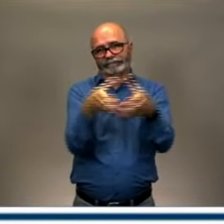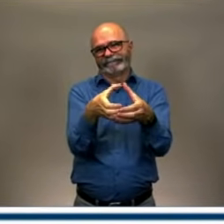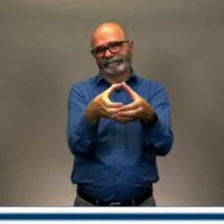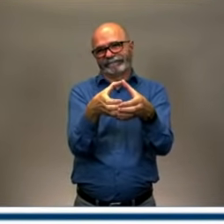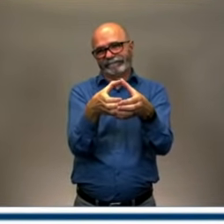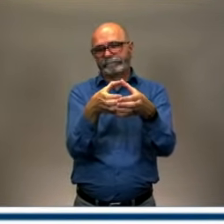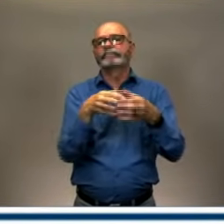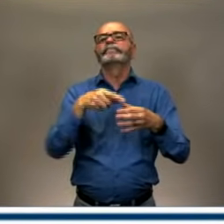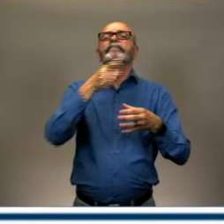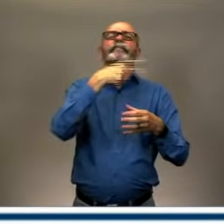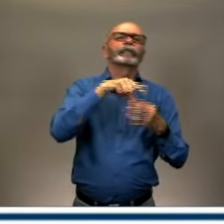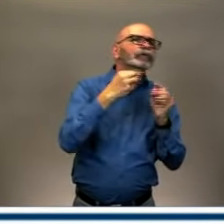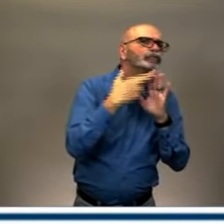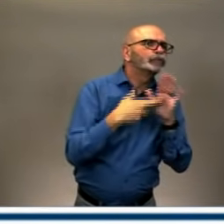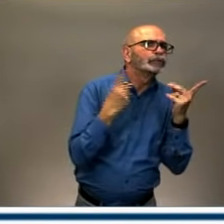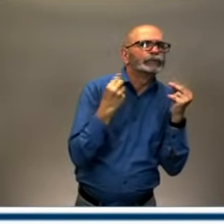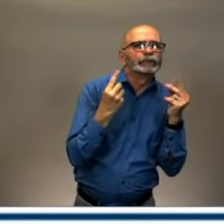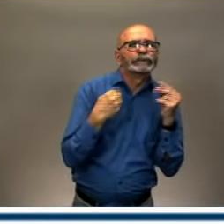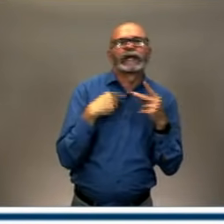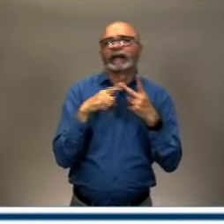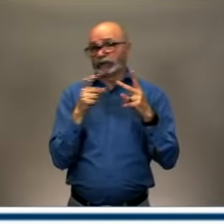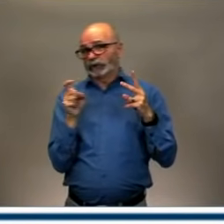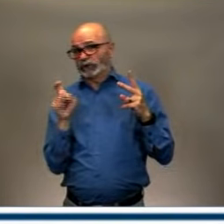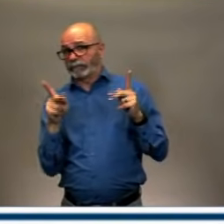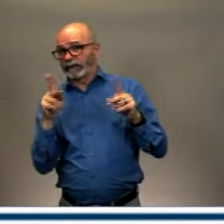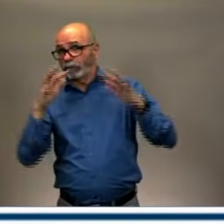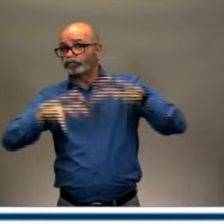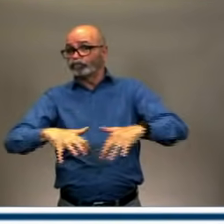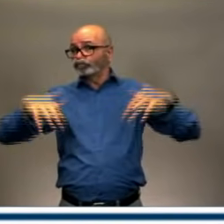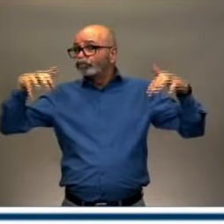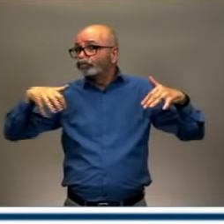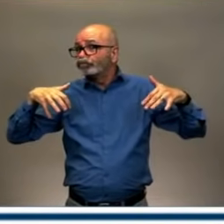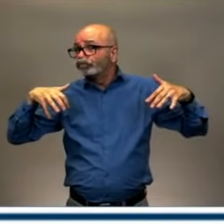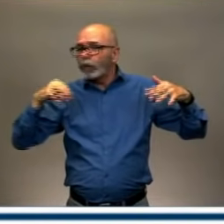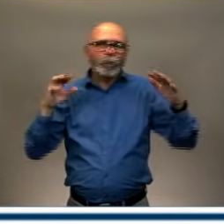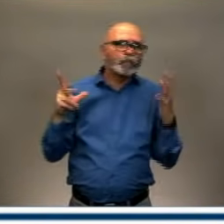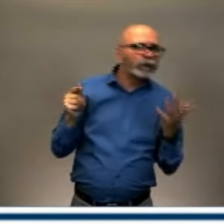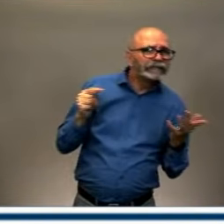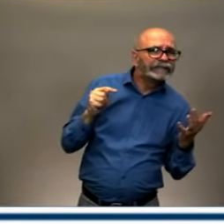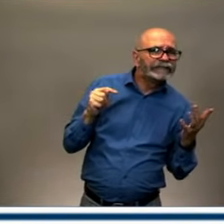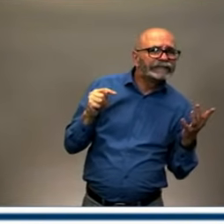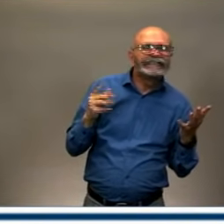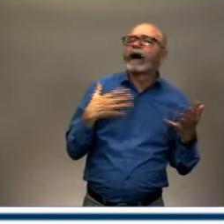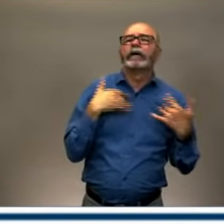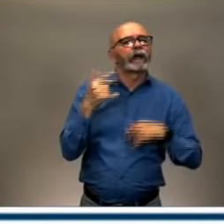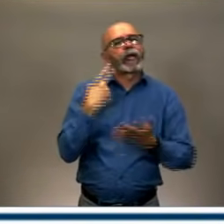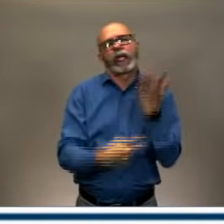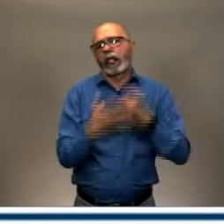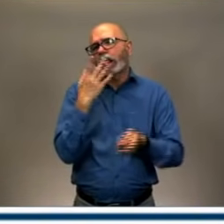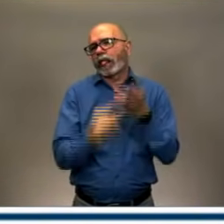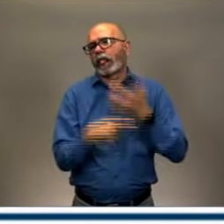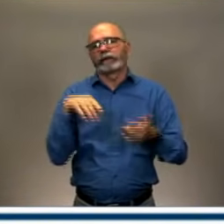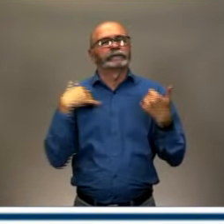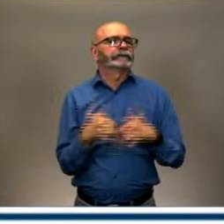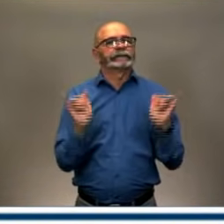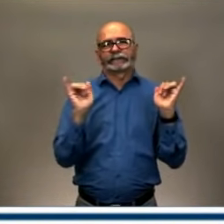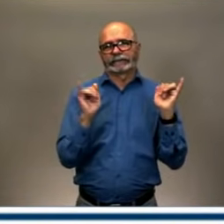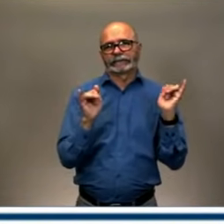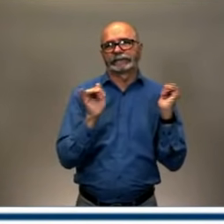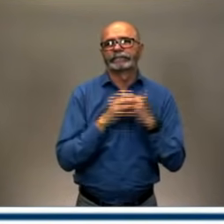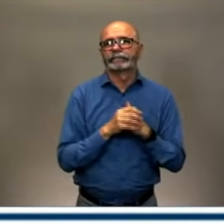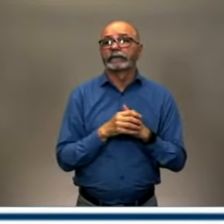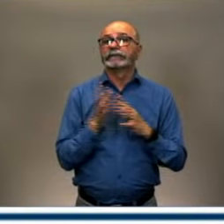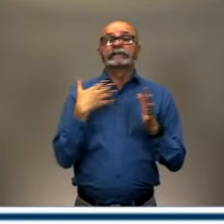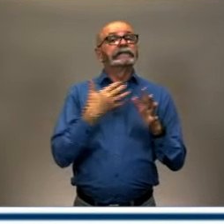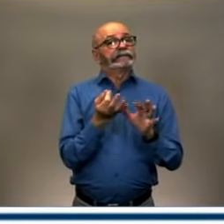audiences and spectators. So both of those components have to be in place. But our priority will